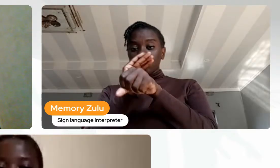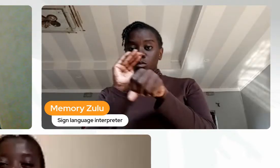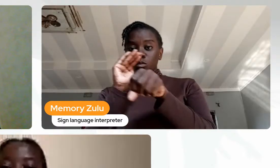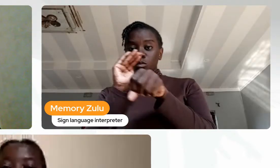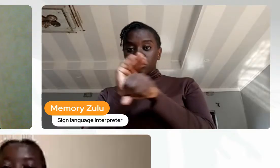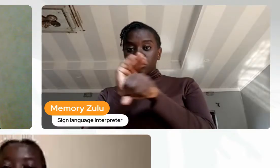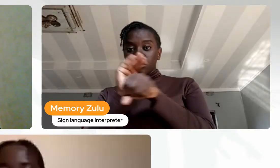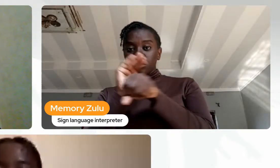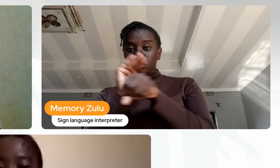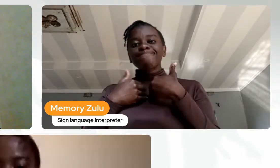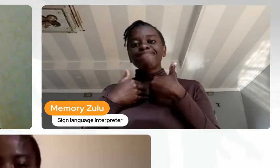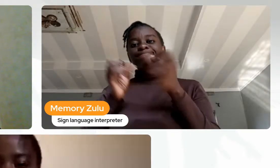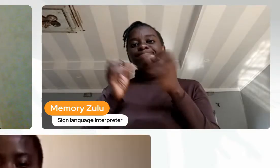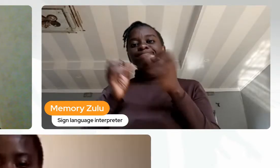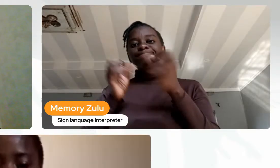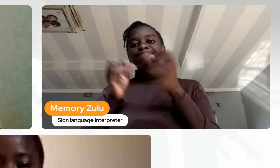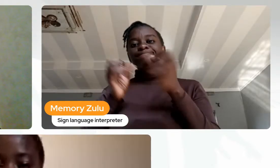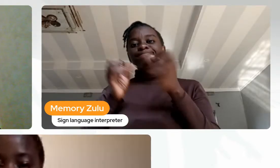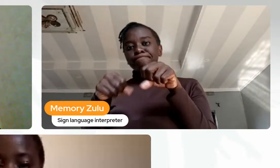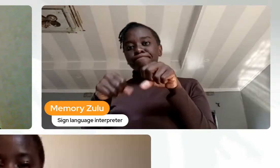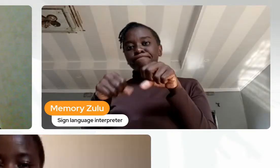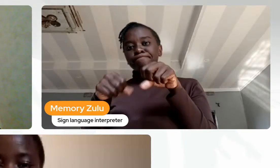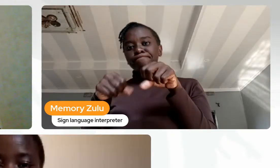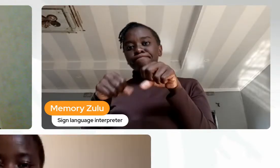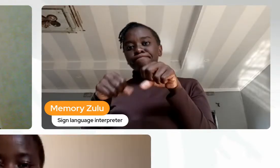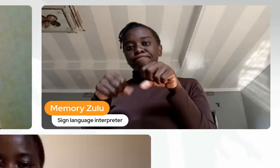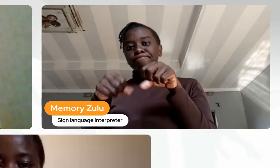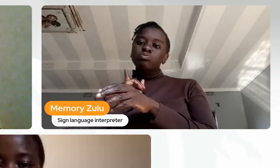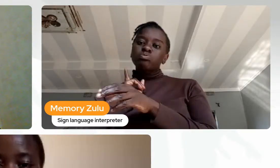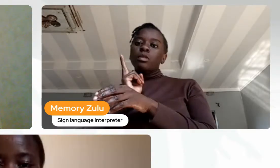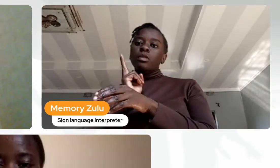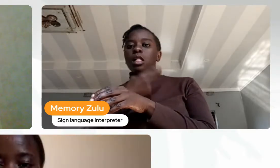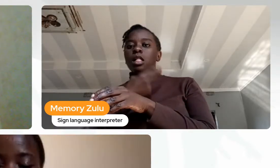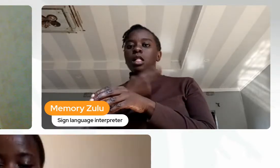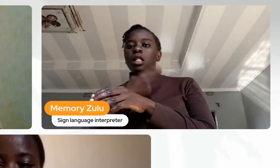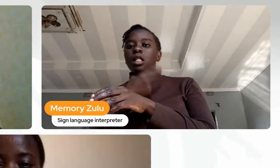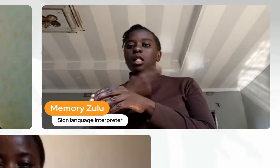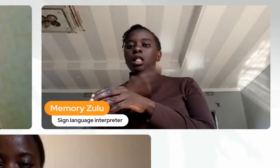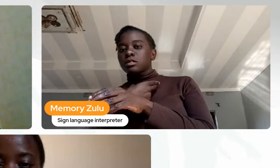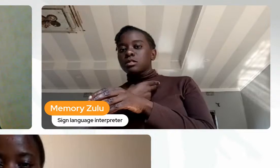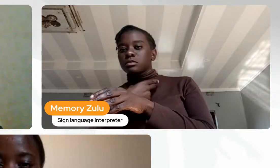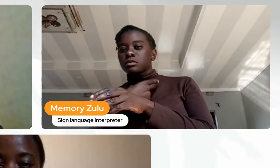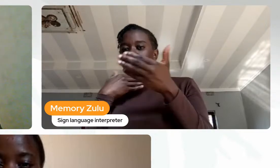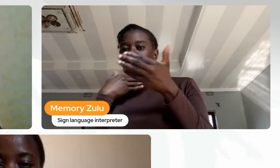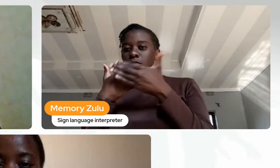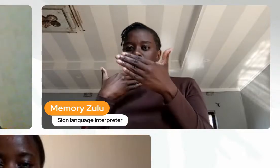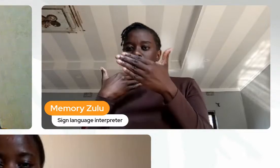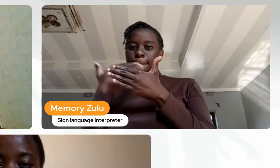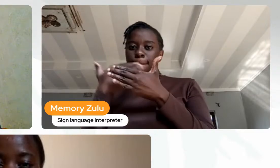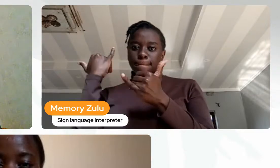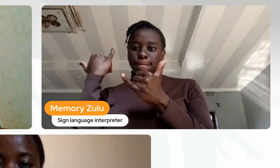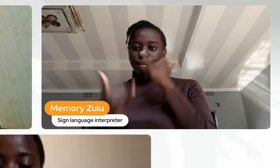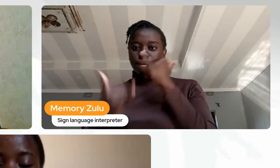So, Doc, we lost you. Can you hear us? I'm getting you. Are you able to get me?